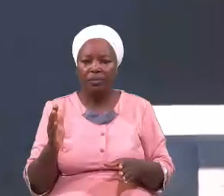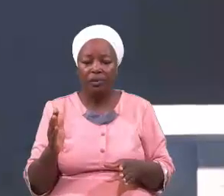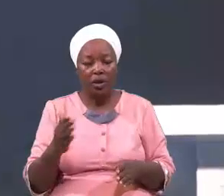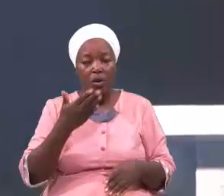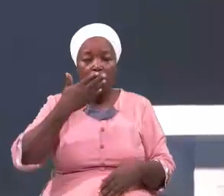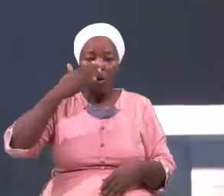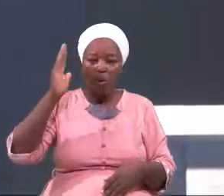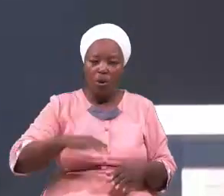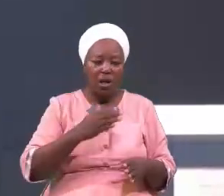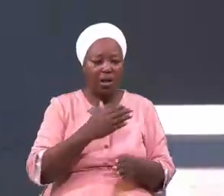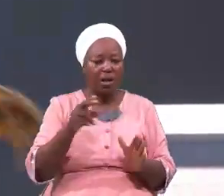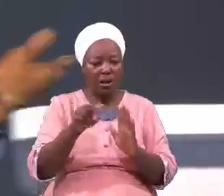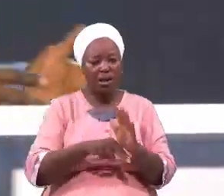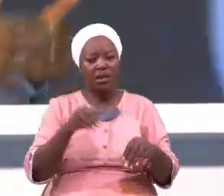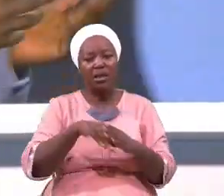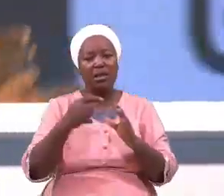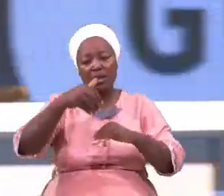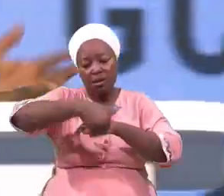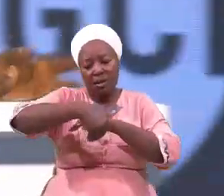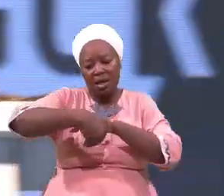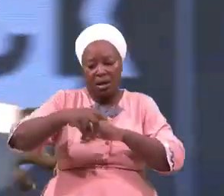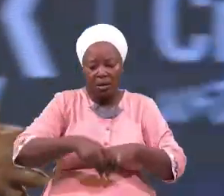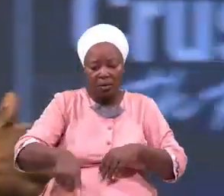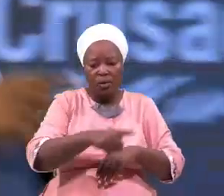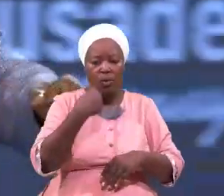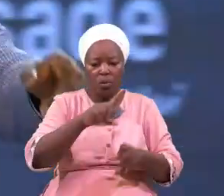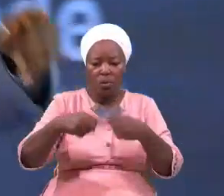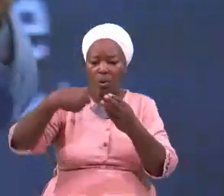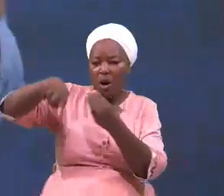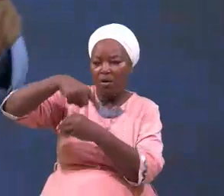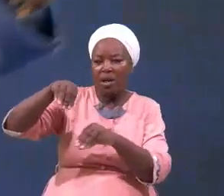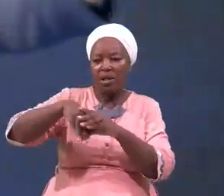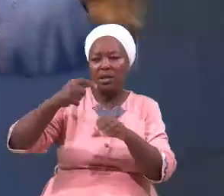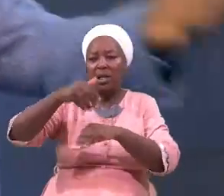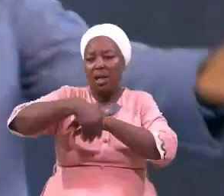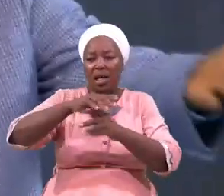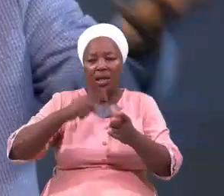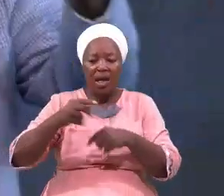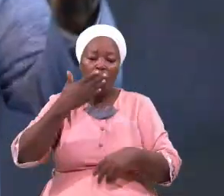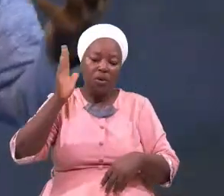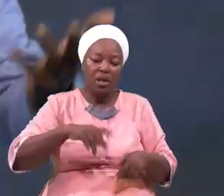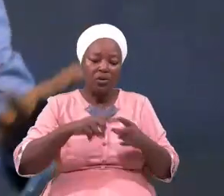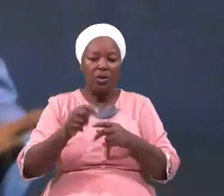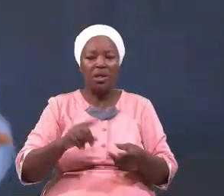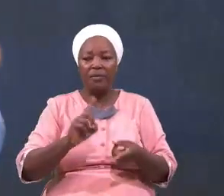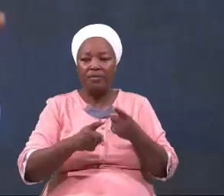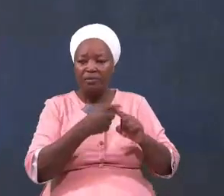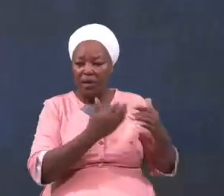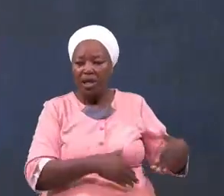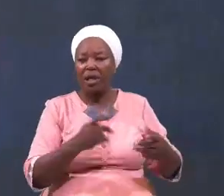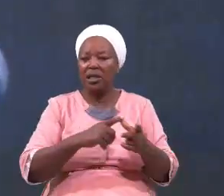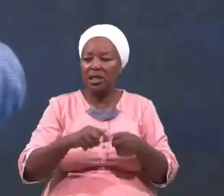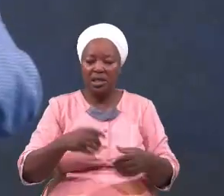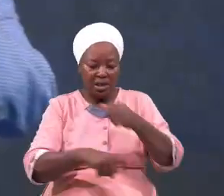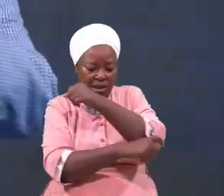Wickedness in the night. Those who go around in the night and they're wicked to their neighbors and they steal what belongs